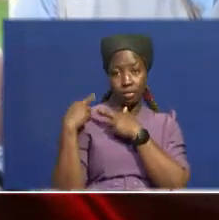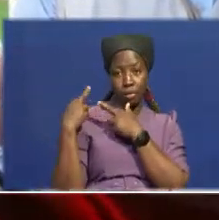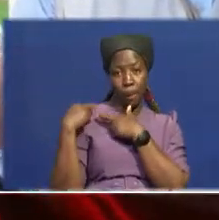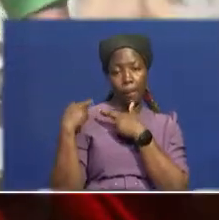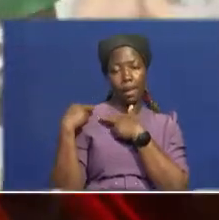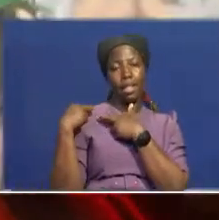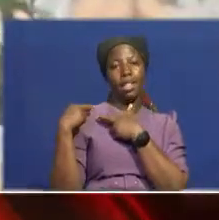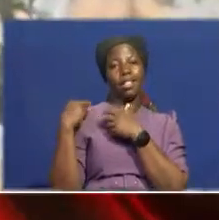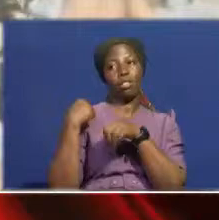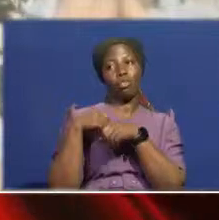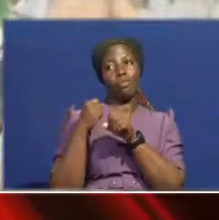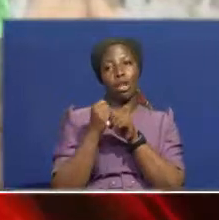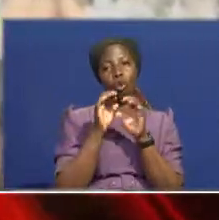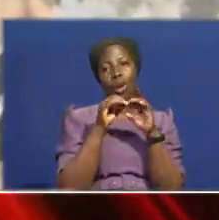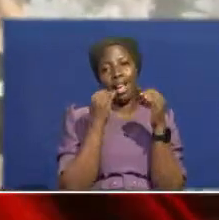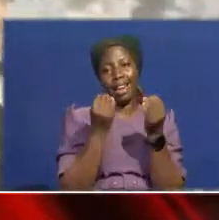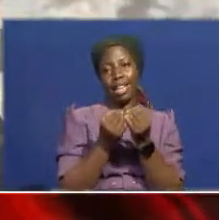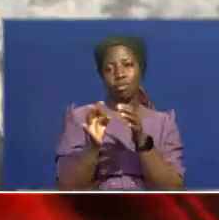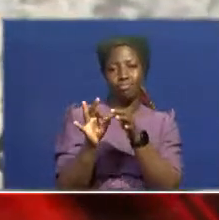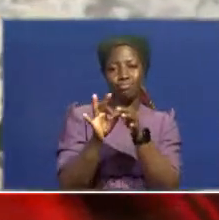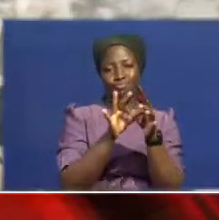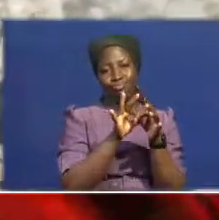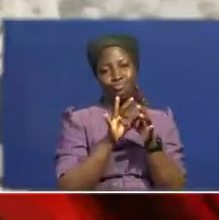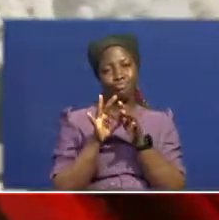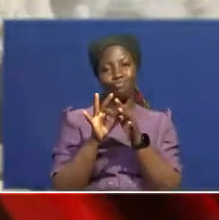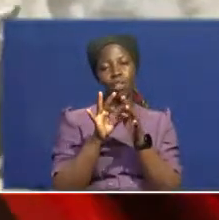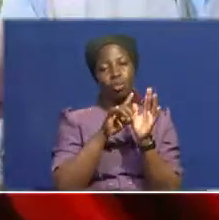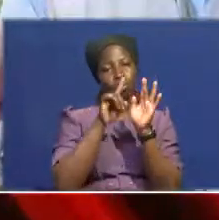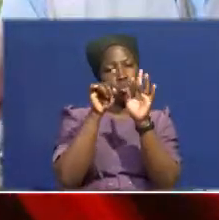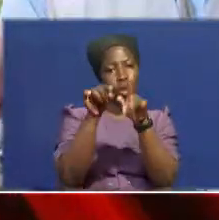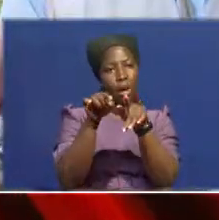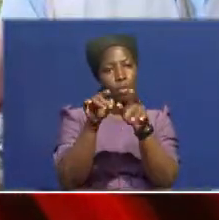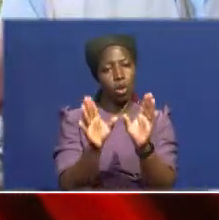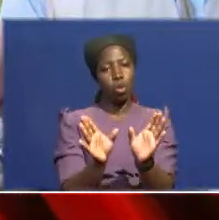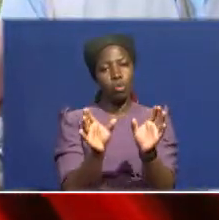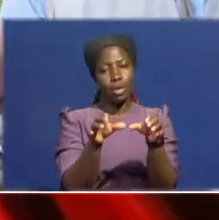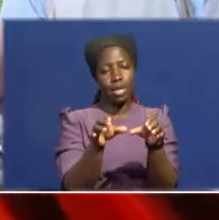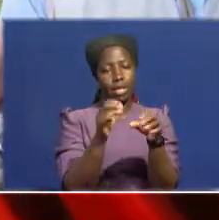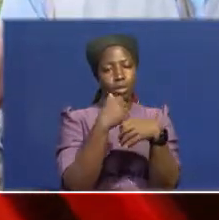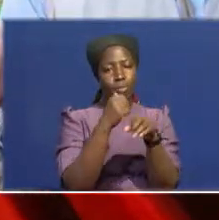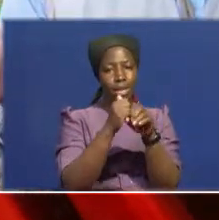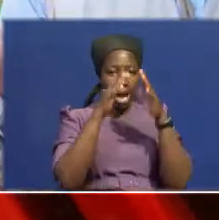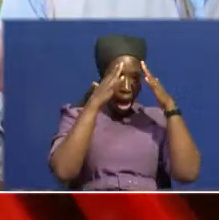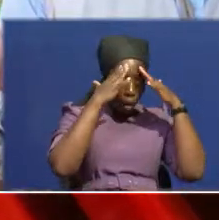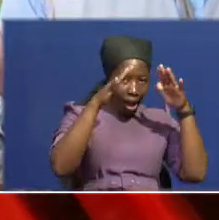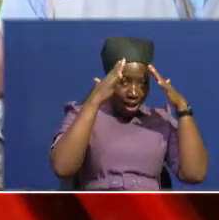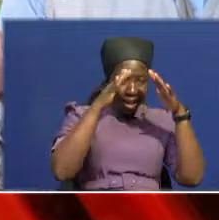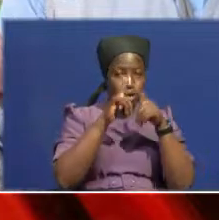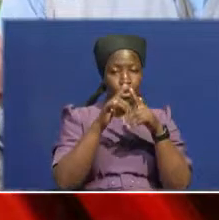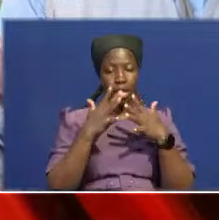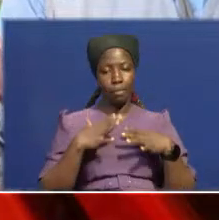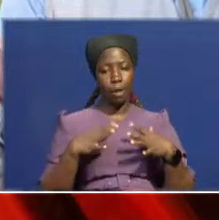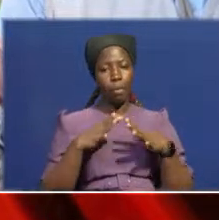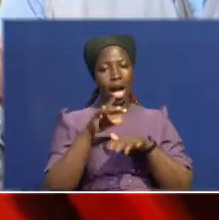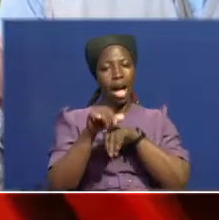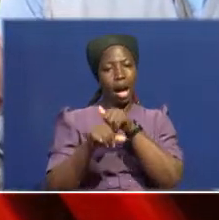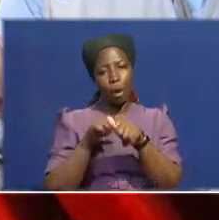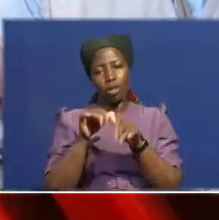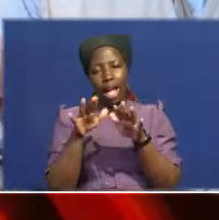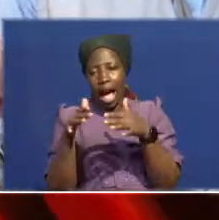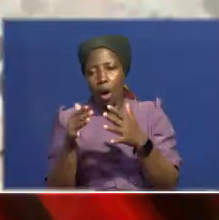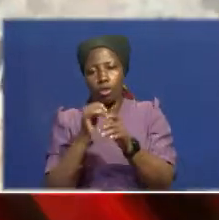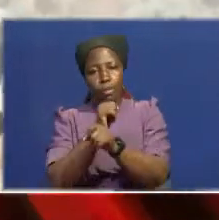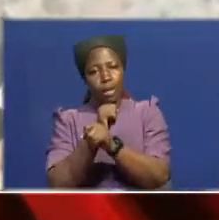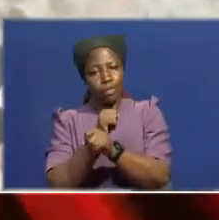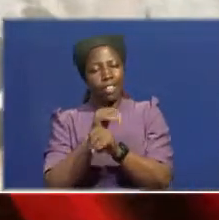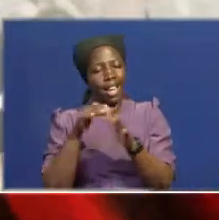mashirika pamoja ndio tuweze kwenda pale mashinani kuhamasisha wananchi wetu jinsi ya kuweza kujisuia na ugonjwa wa Rift Valley